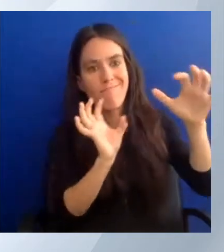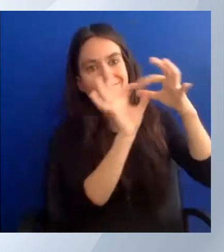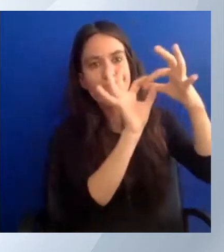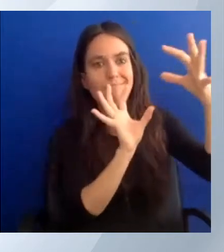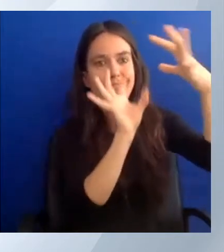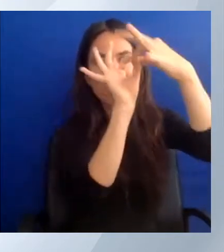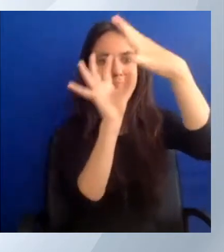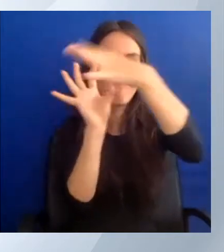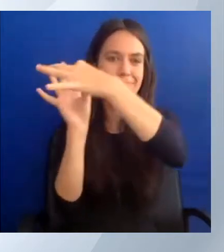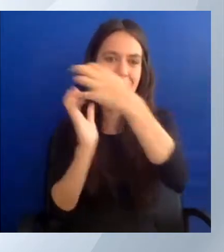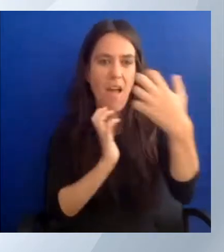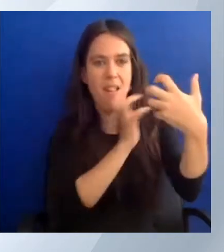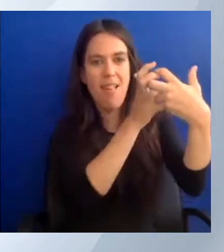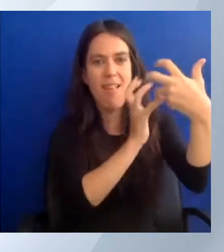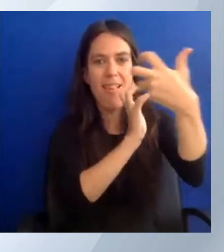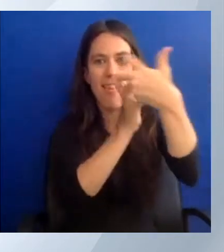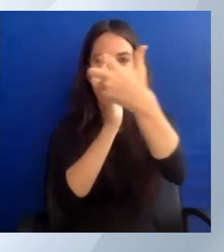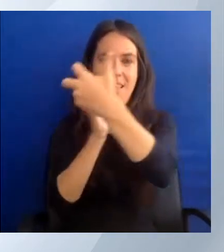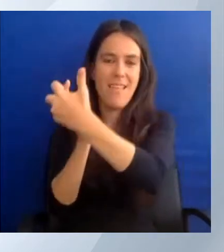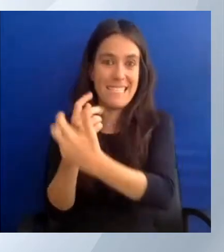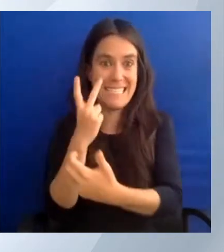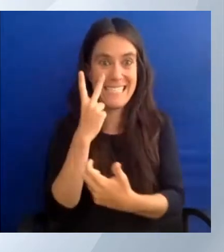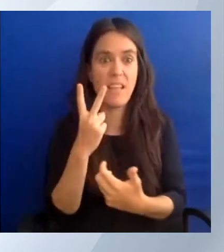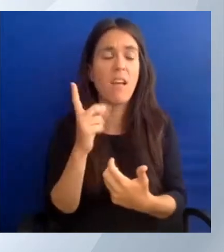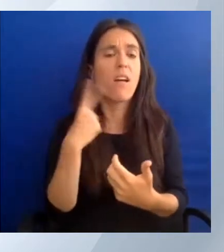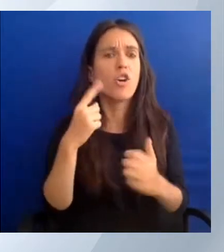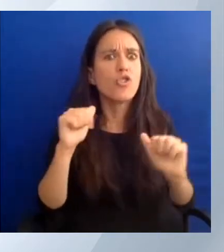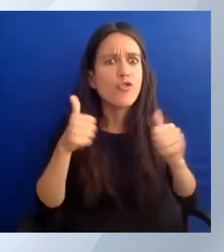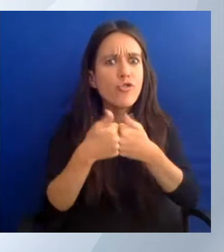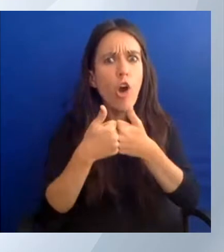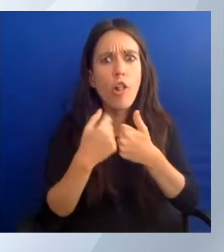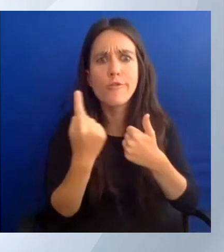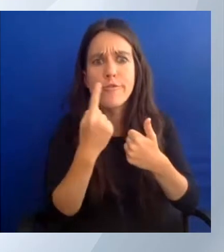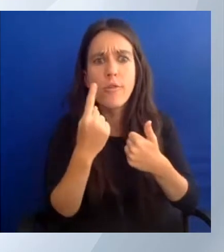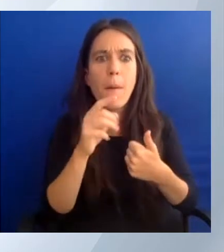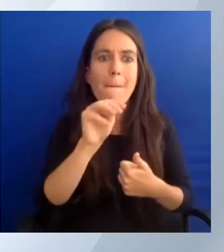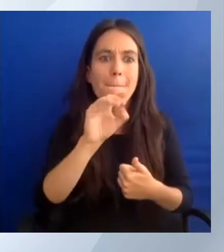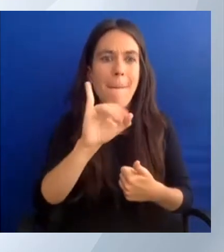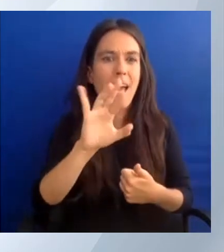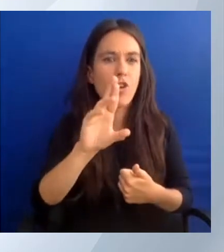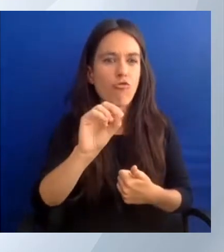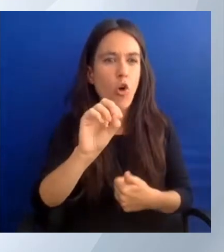Dapr solves the common challenges in building microservices application.